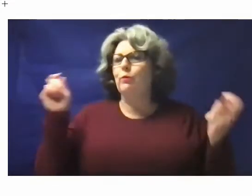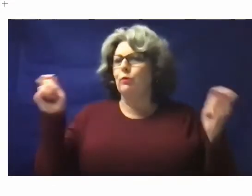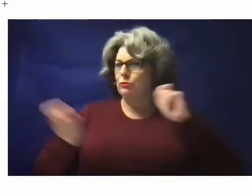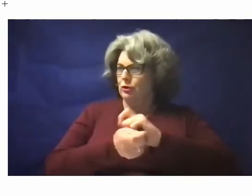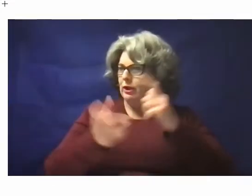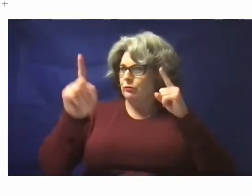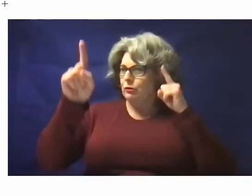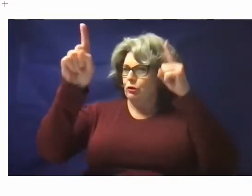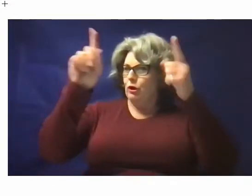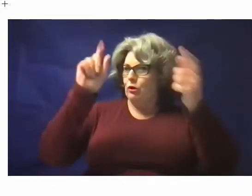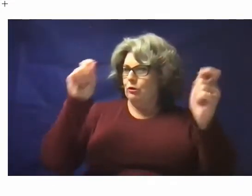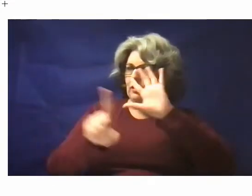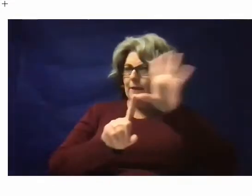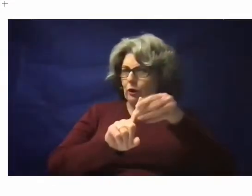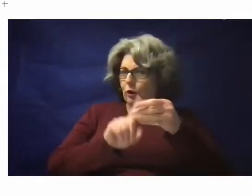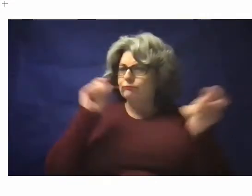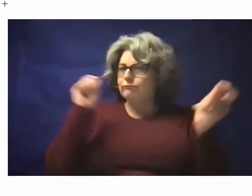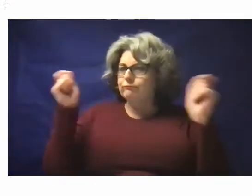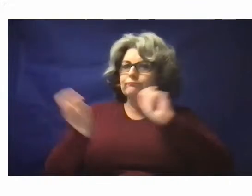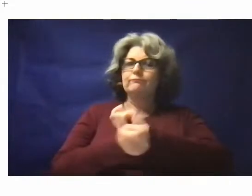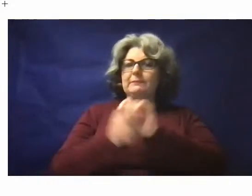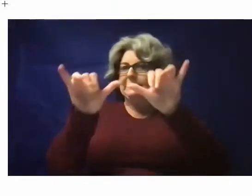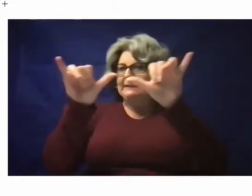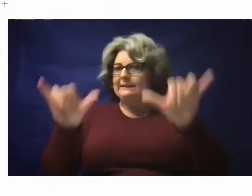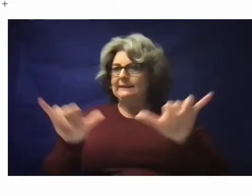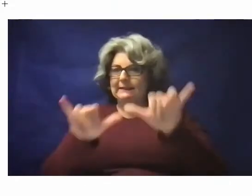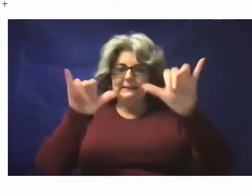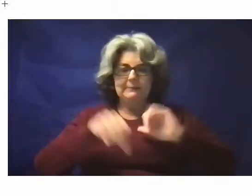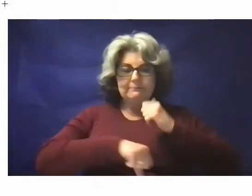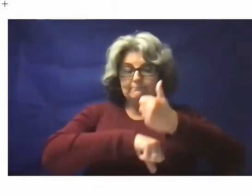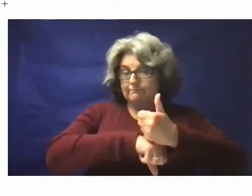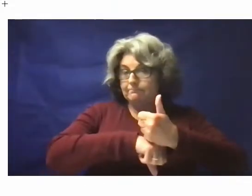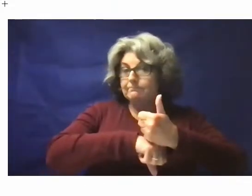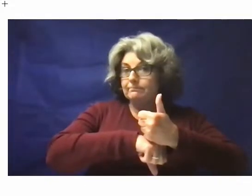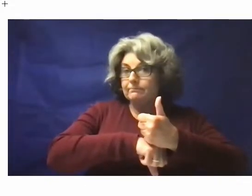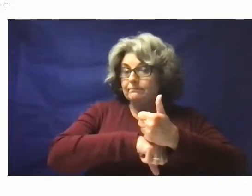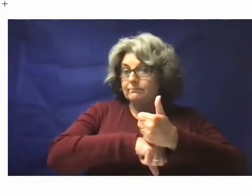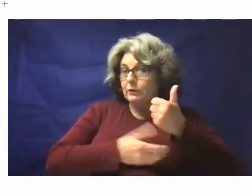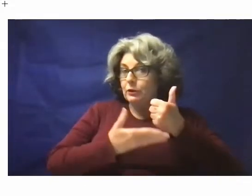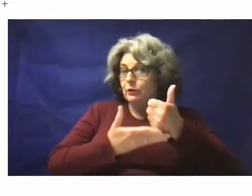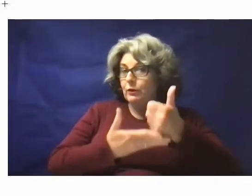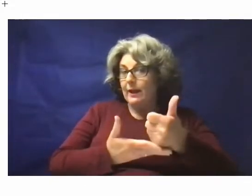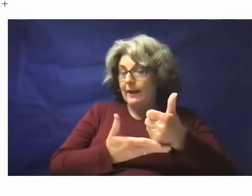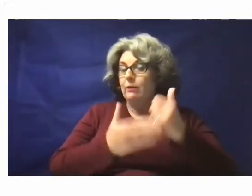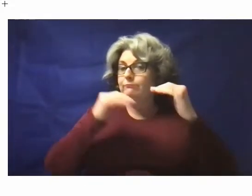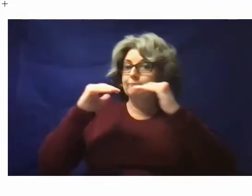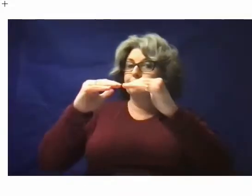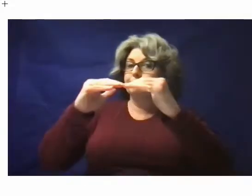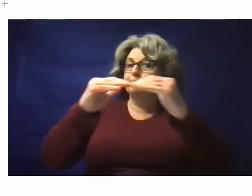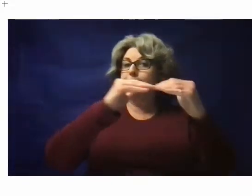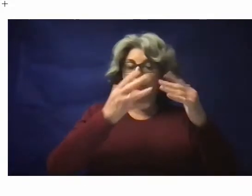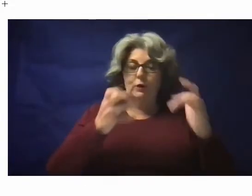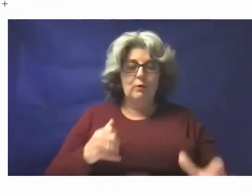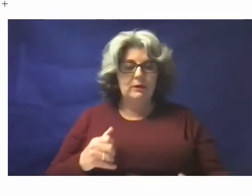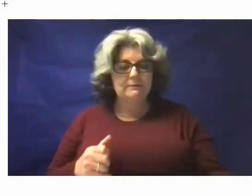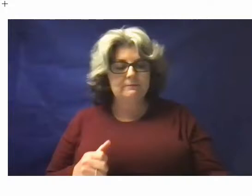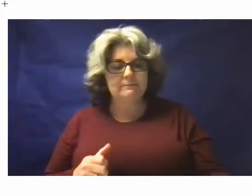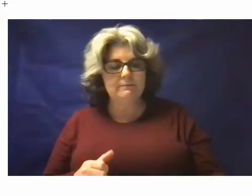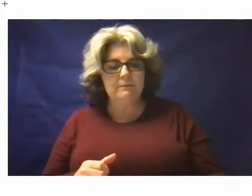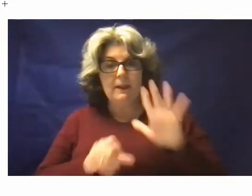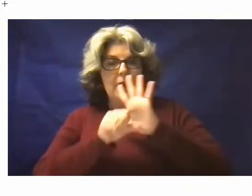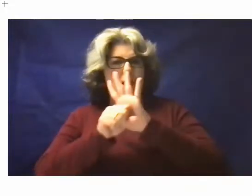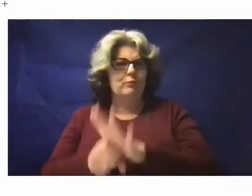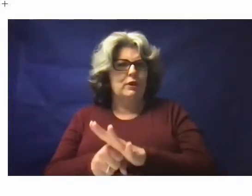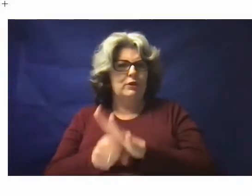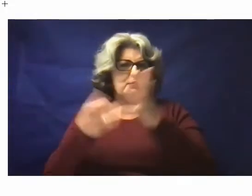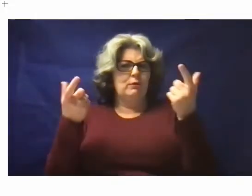culture, we've got these systems set up, and they're designed to create systems of equity rather than the historic oppression that